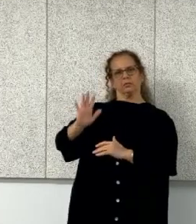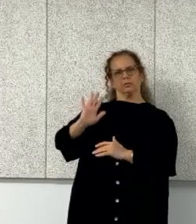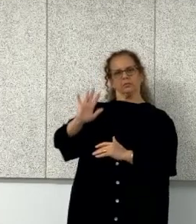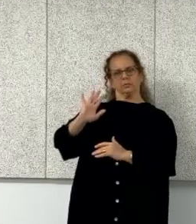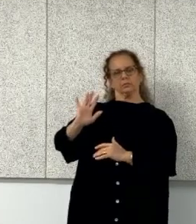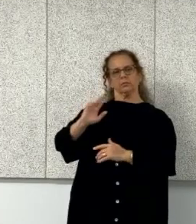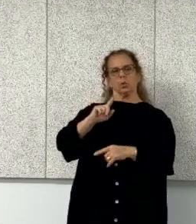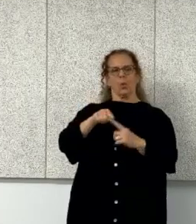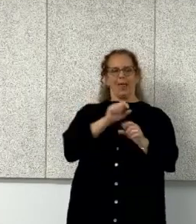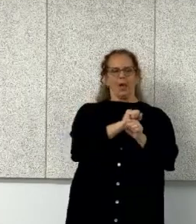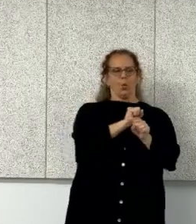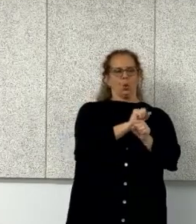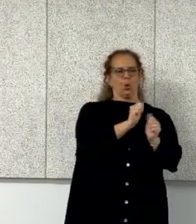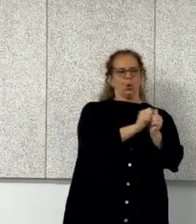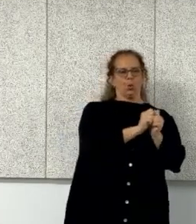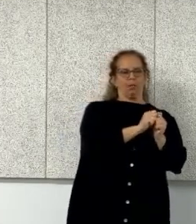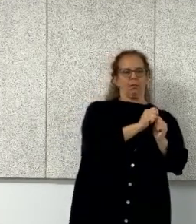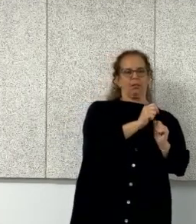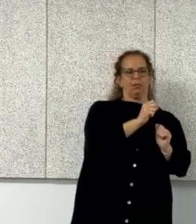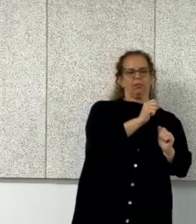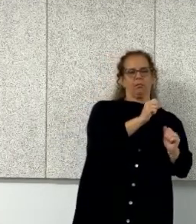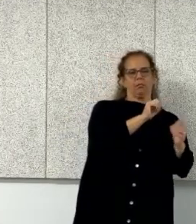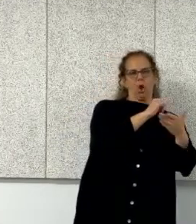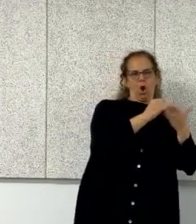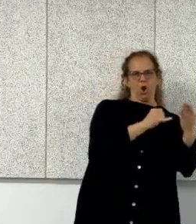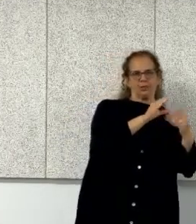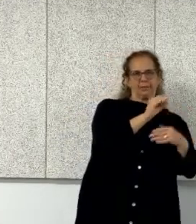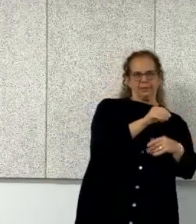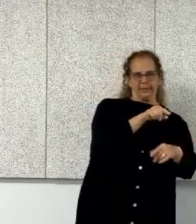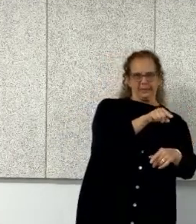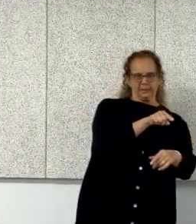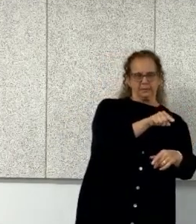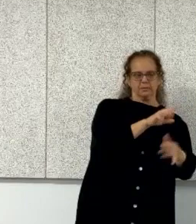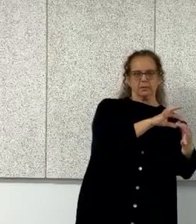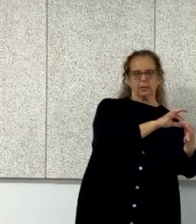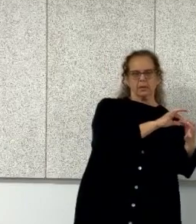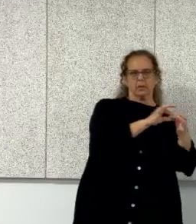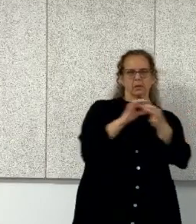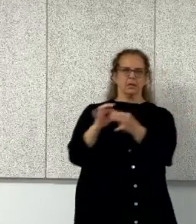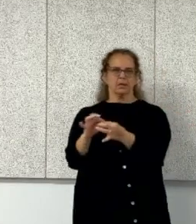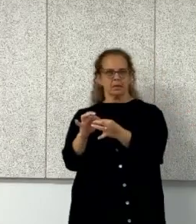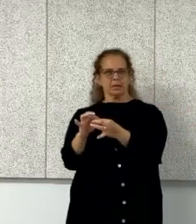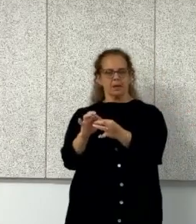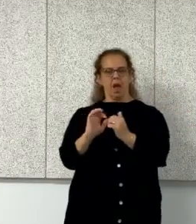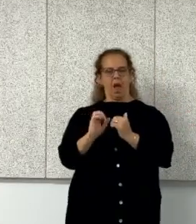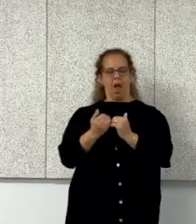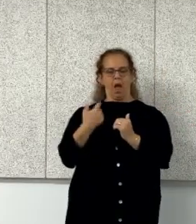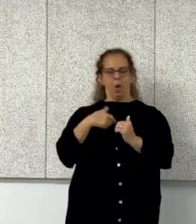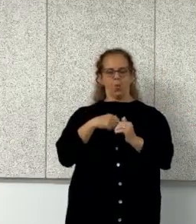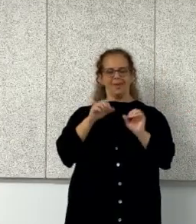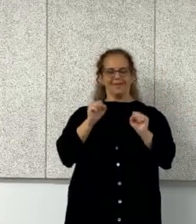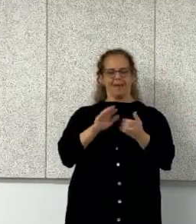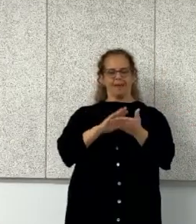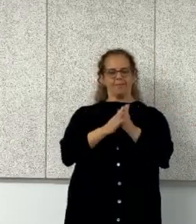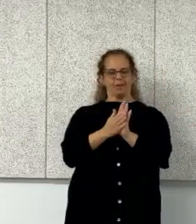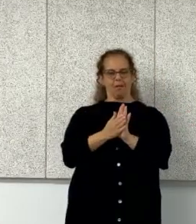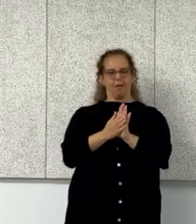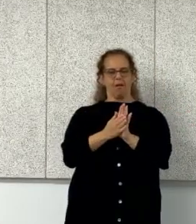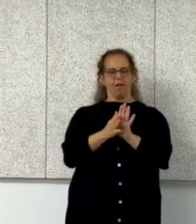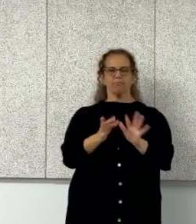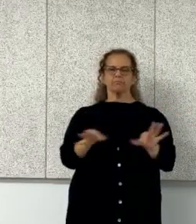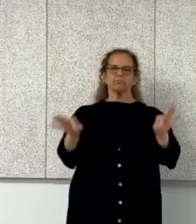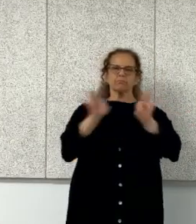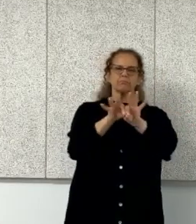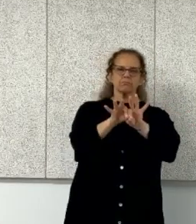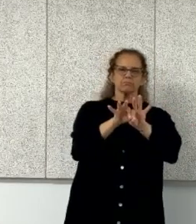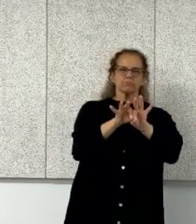arts institution, to think about the relevance we're always talking about, and how we can make ourselves essential and how we can make ourselves relevant. For a lot